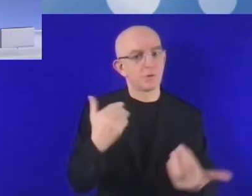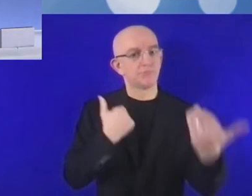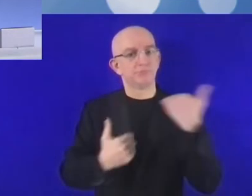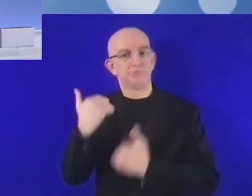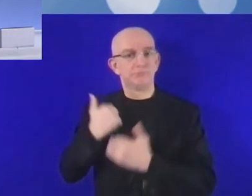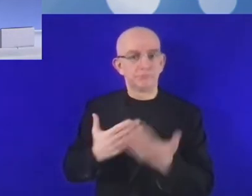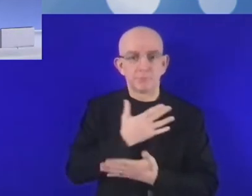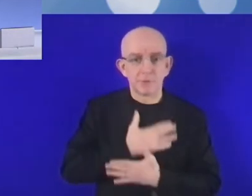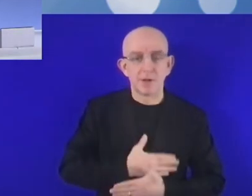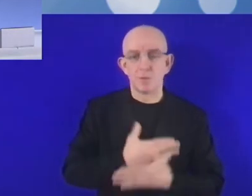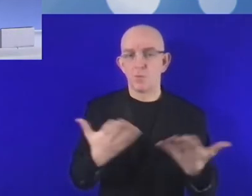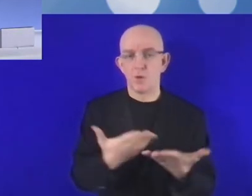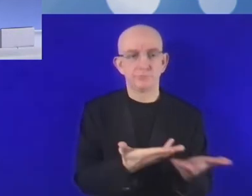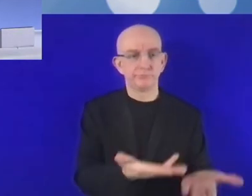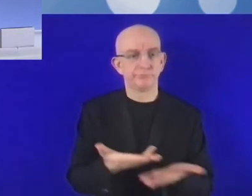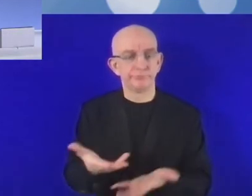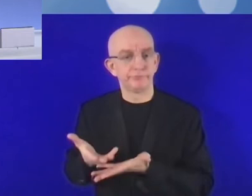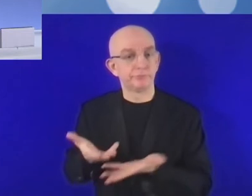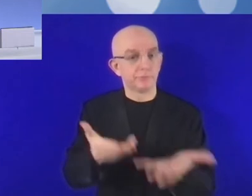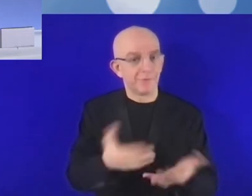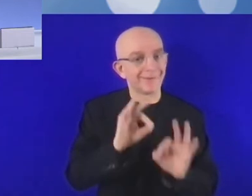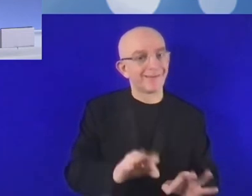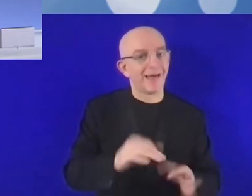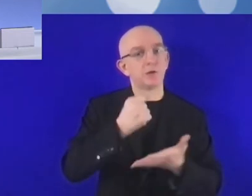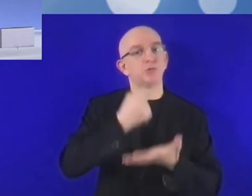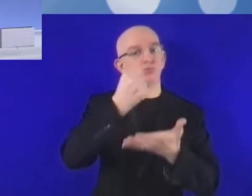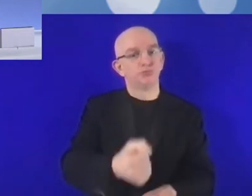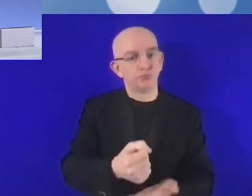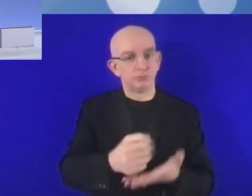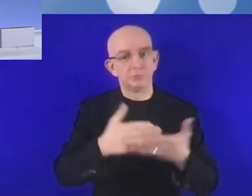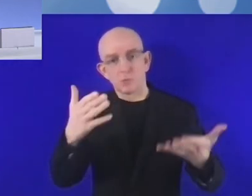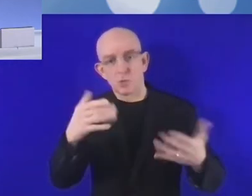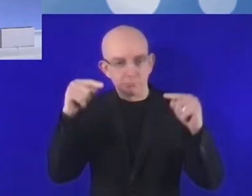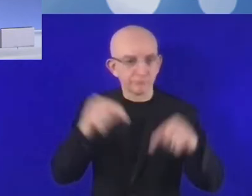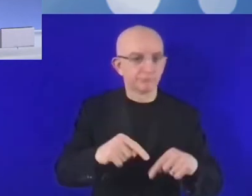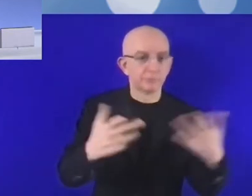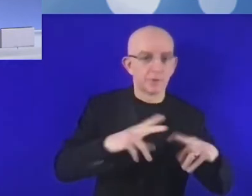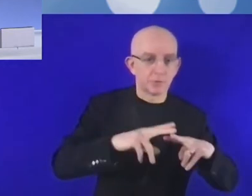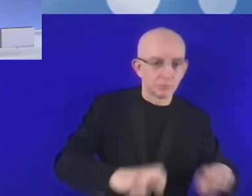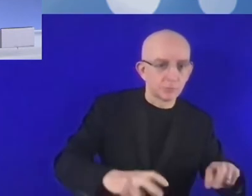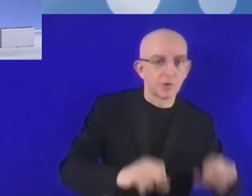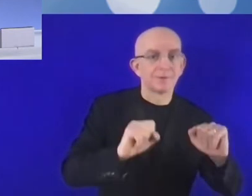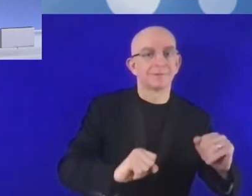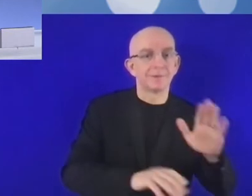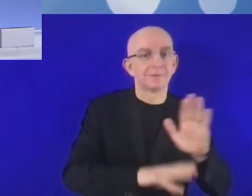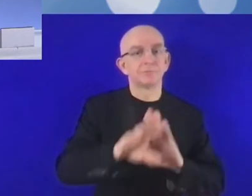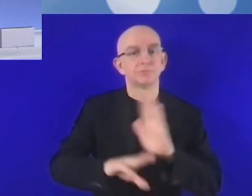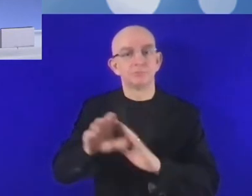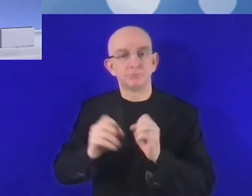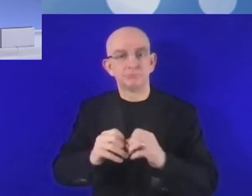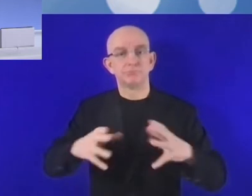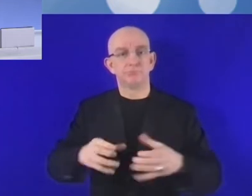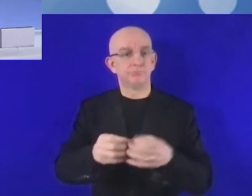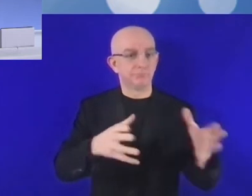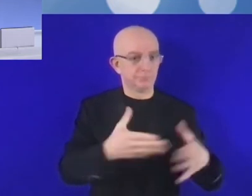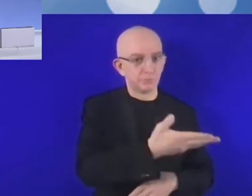in important in the in the let's say newest economy so it's it's really important area so because the time is running